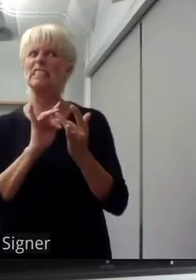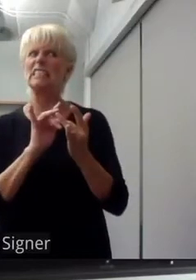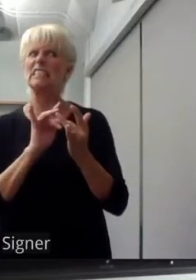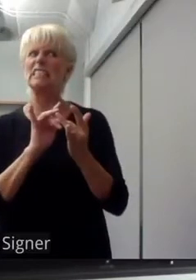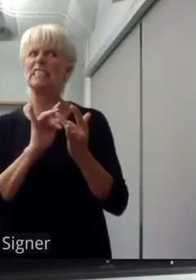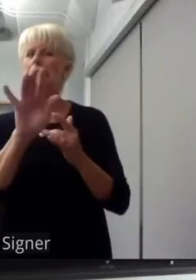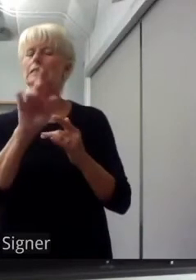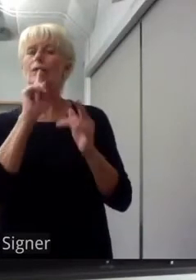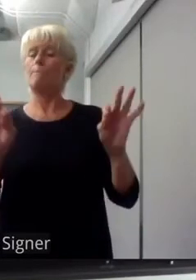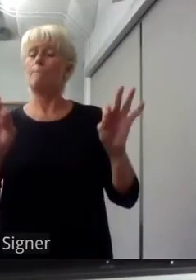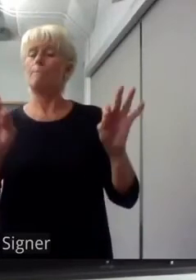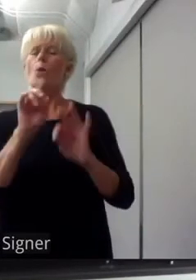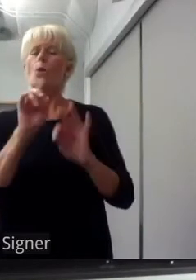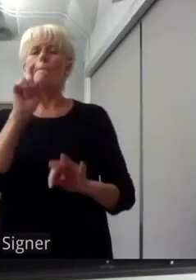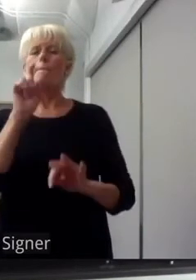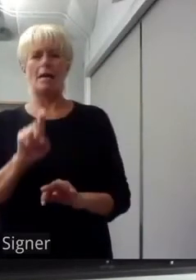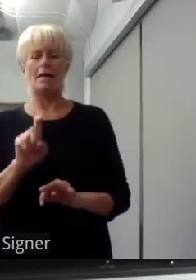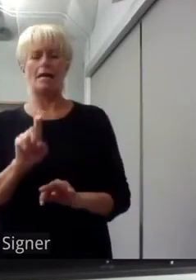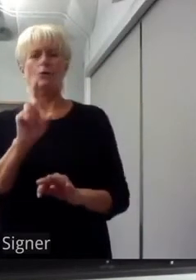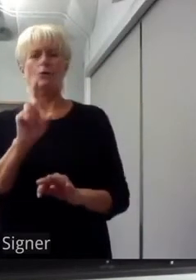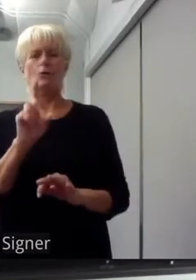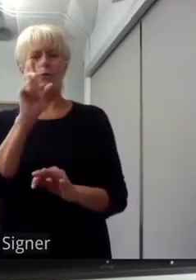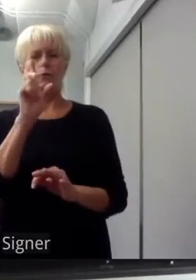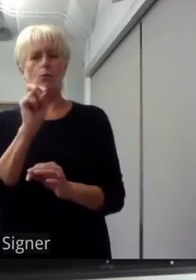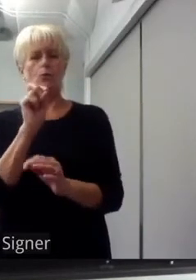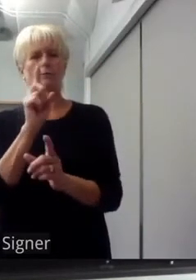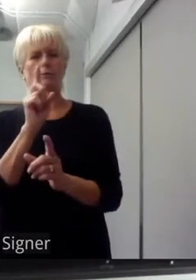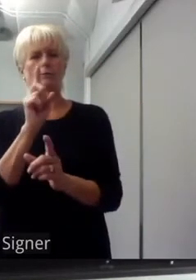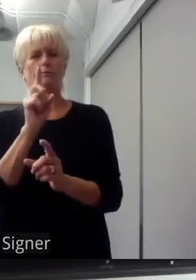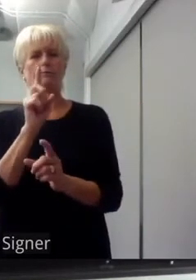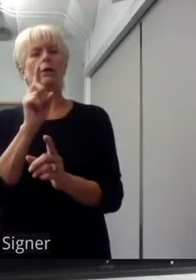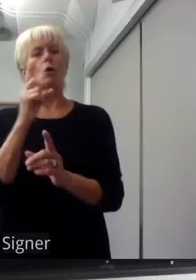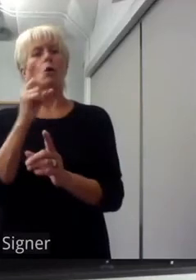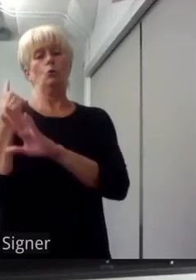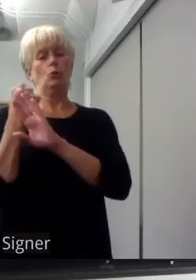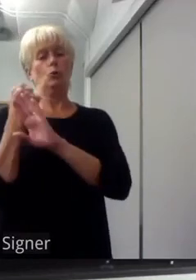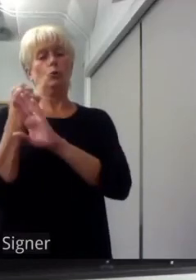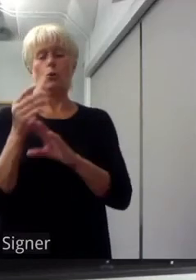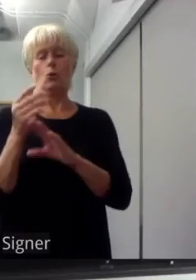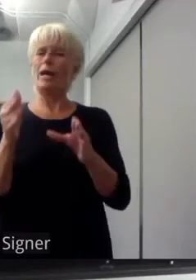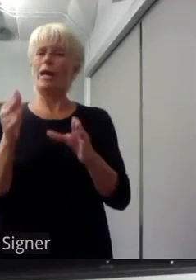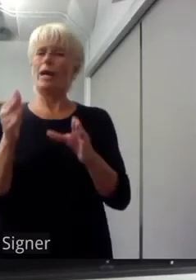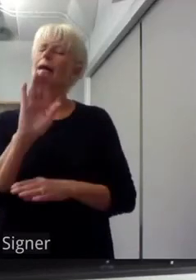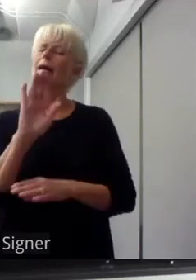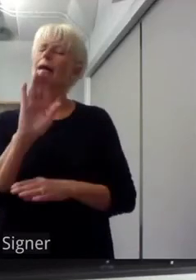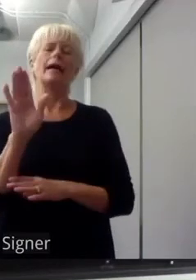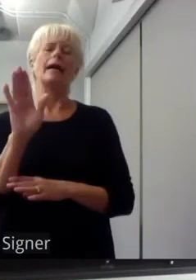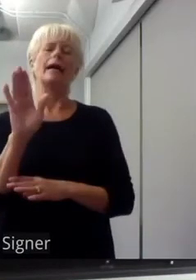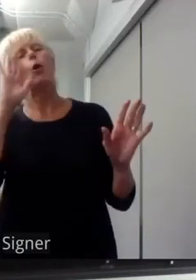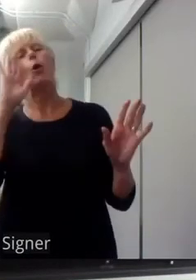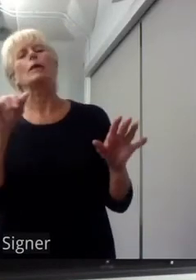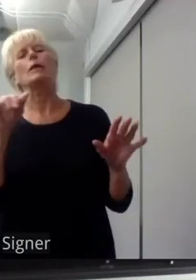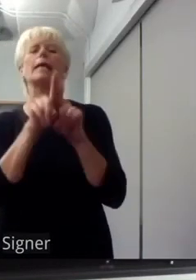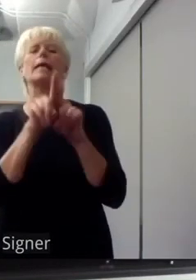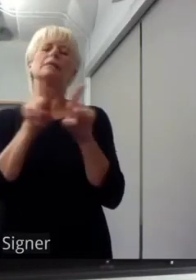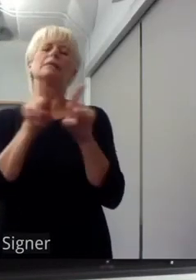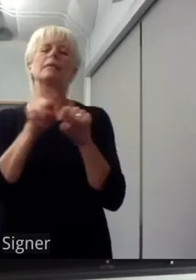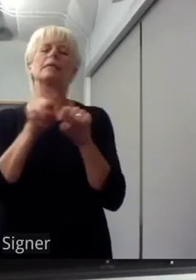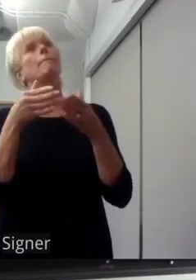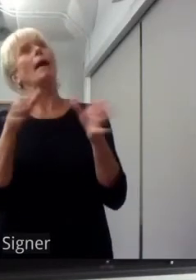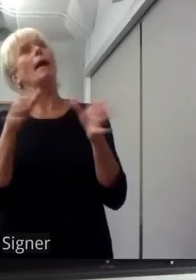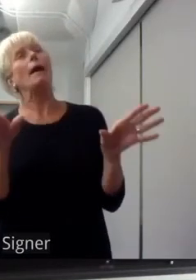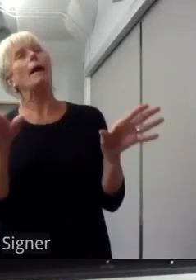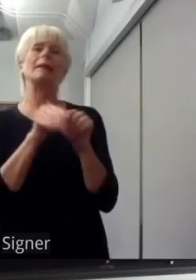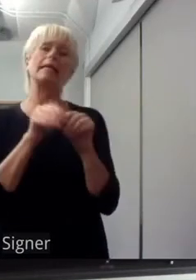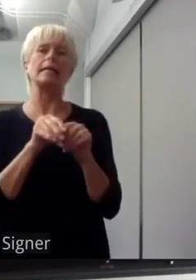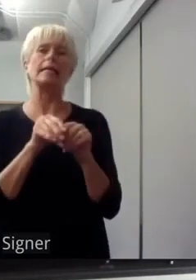not just in the sort of traditional sense where you have some public meetings in specific places, you ask people